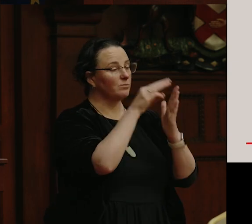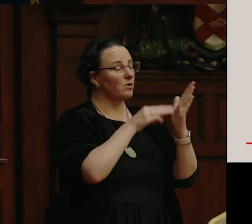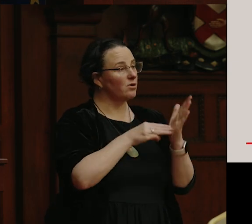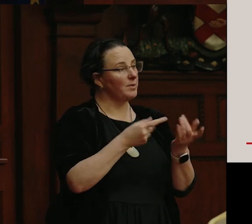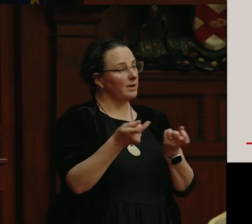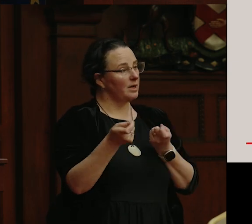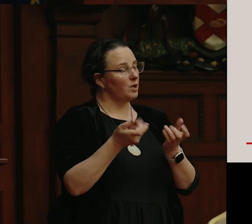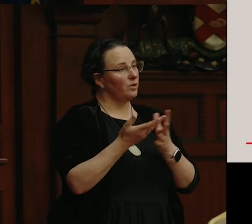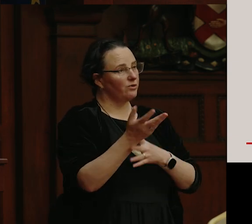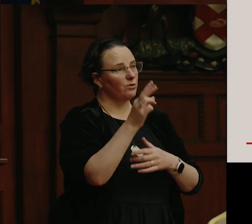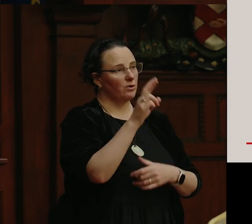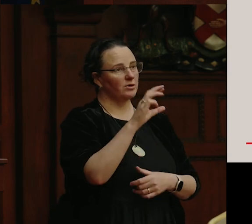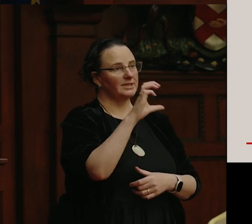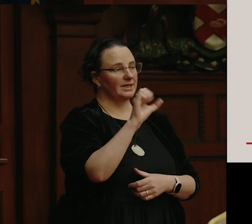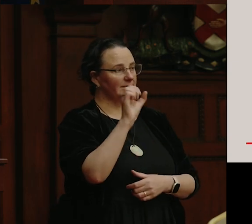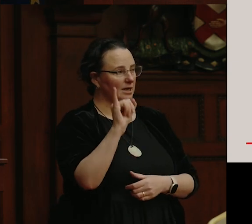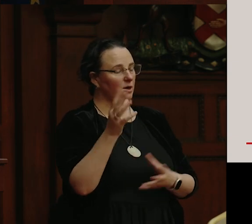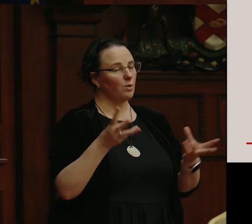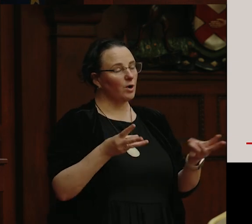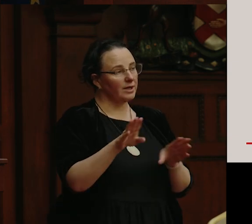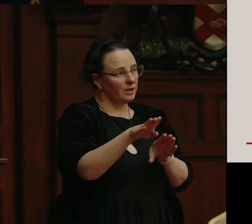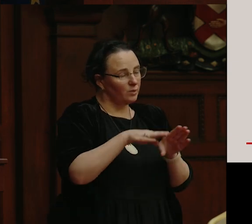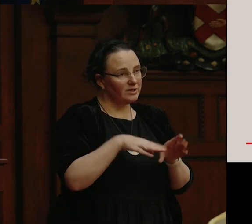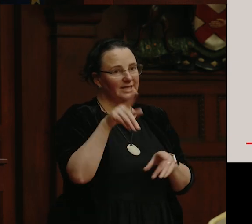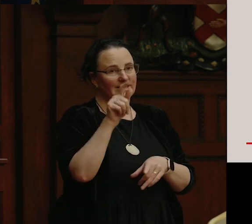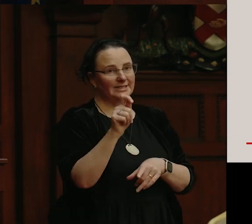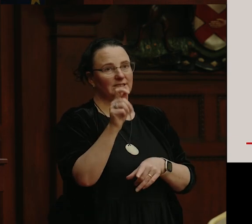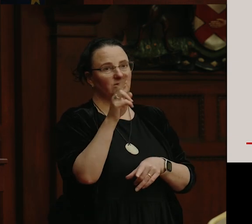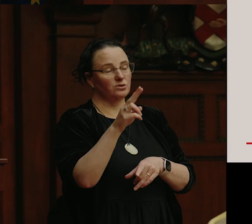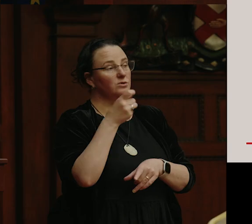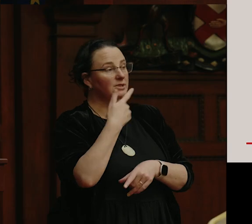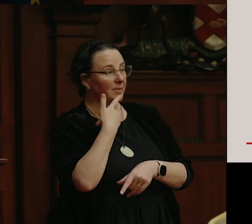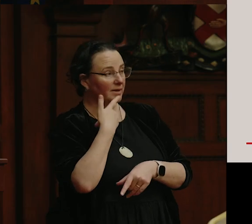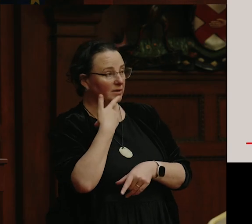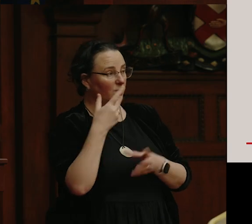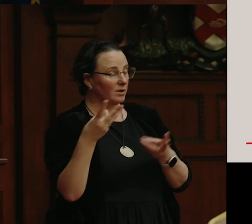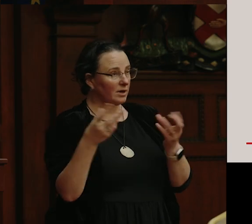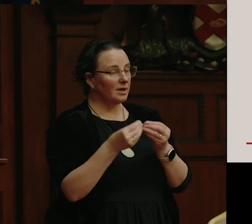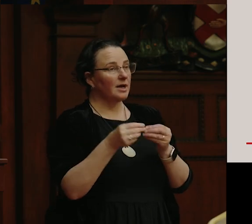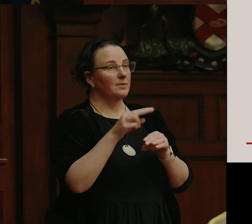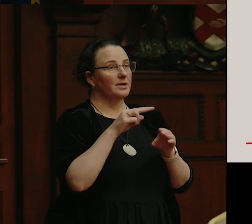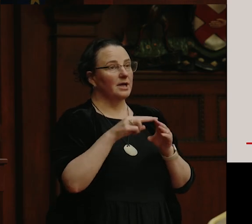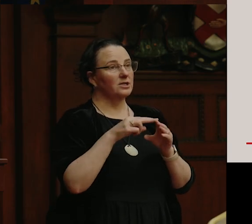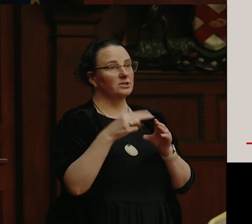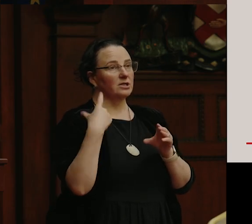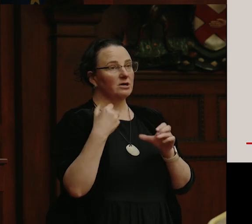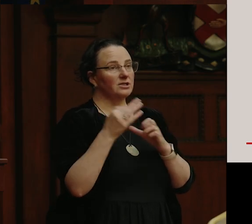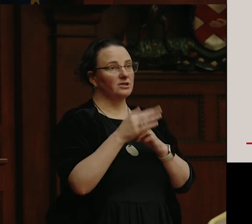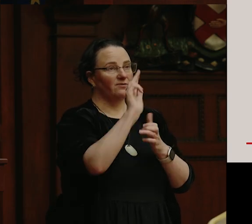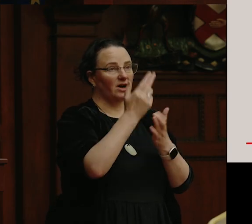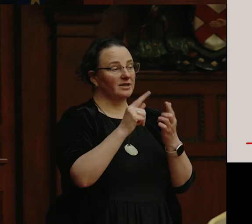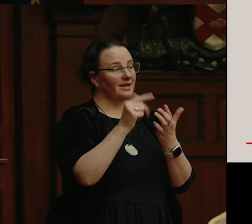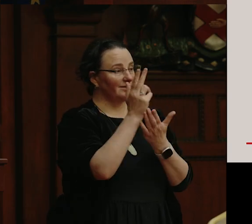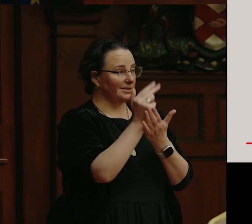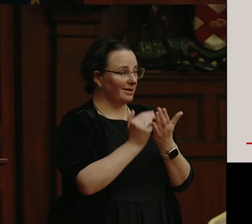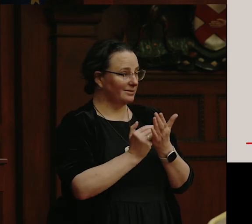run here through RCSI with collaboration from TU Dublin, the National College of Art and Design. We